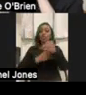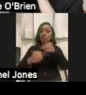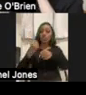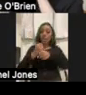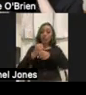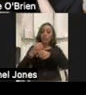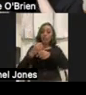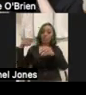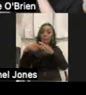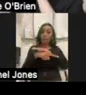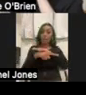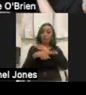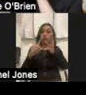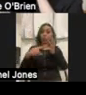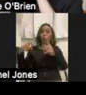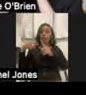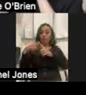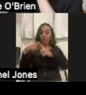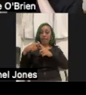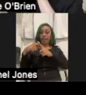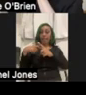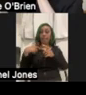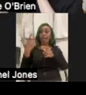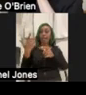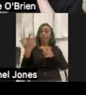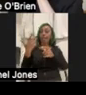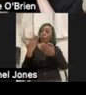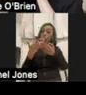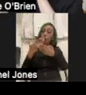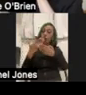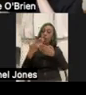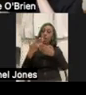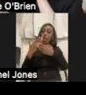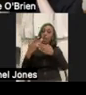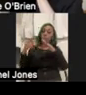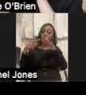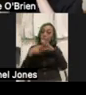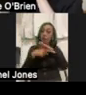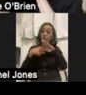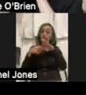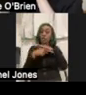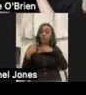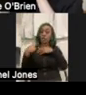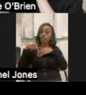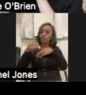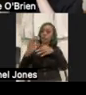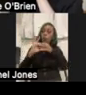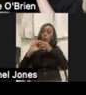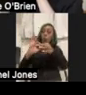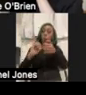UK, and though I work on questions of migration and in collaboration with migrants, I come to that